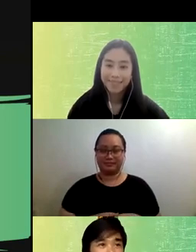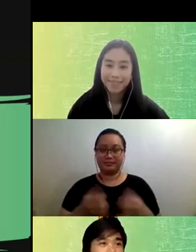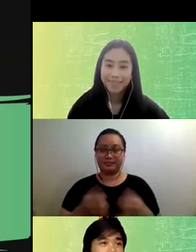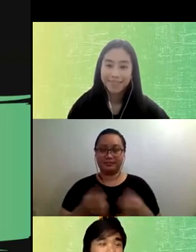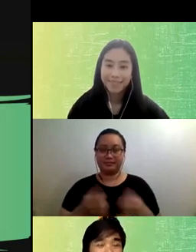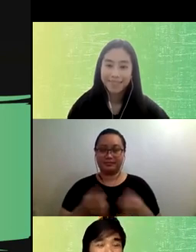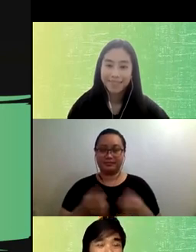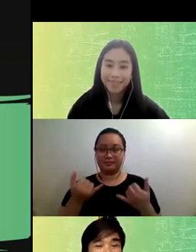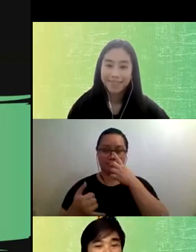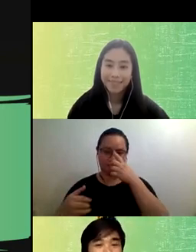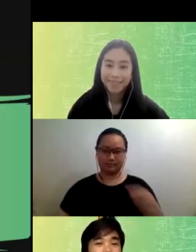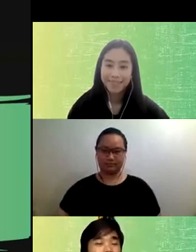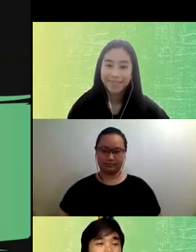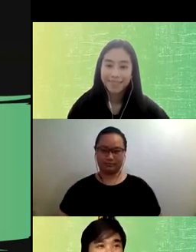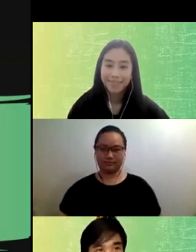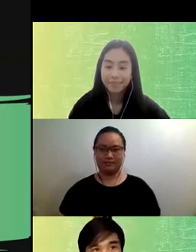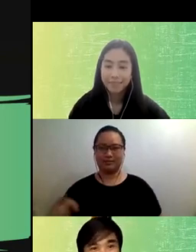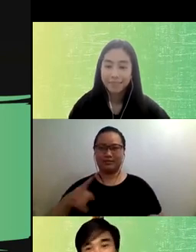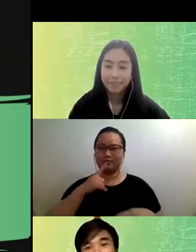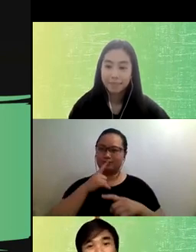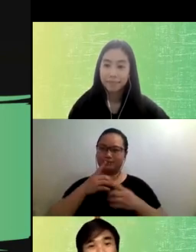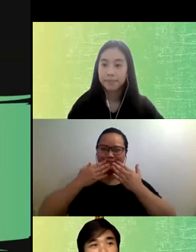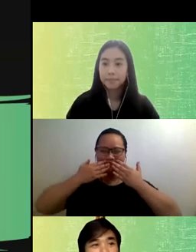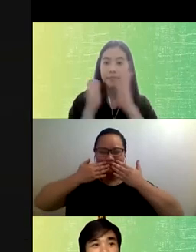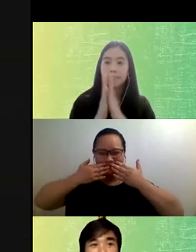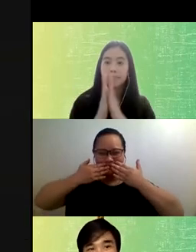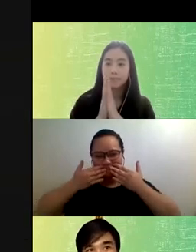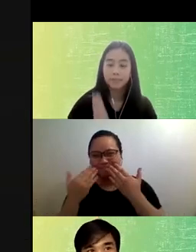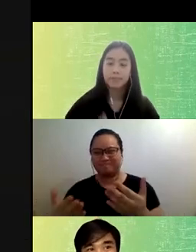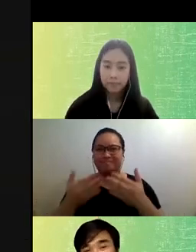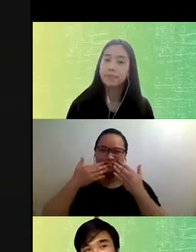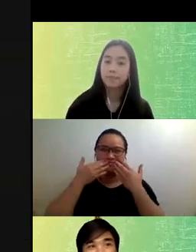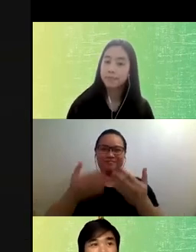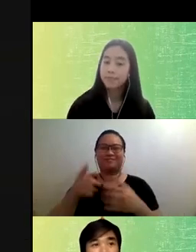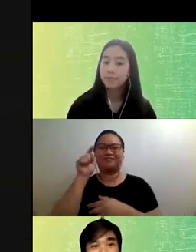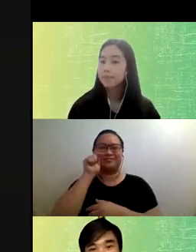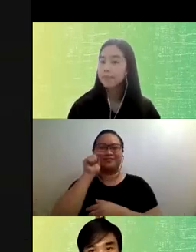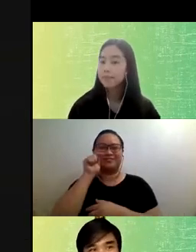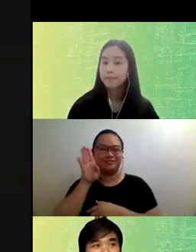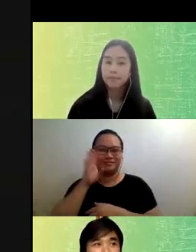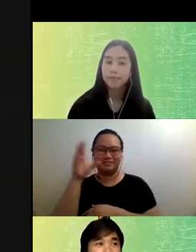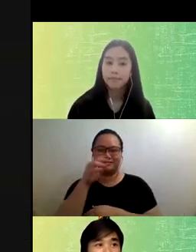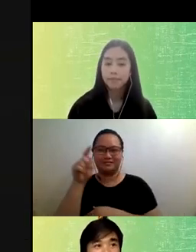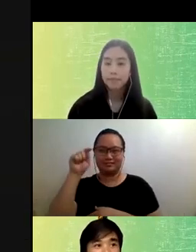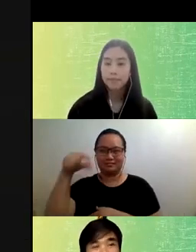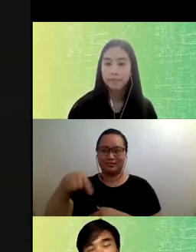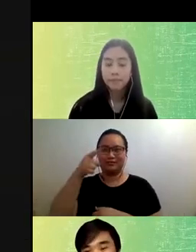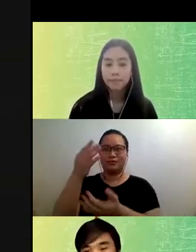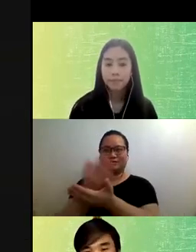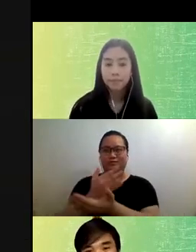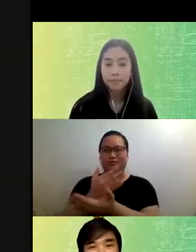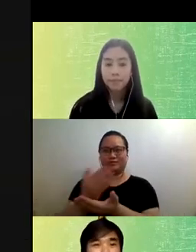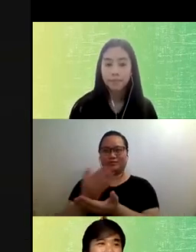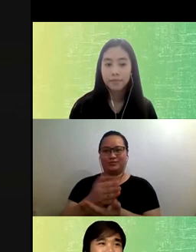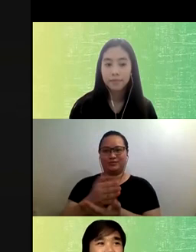to very big thank you to Teacher Therese and Sir TQ for sharing